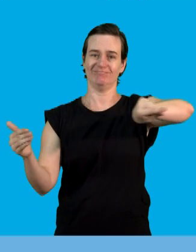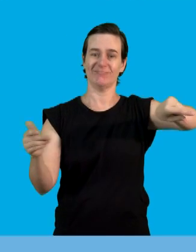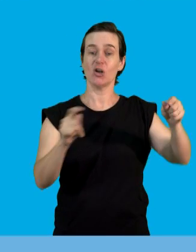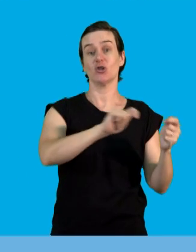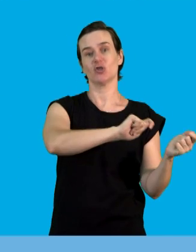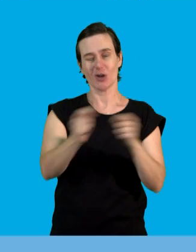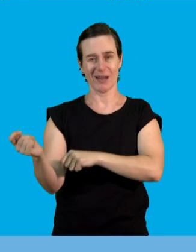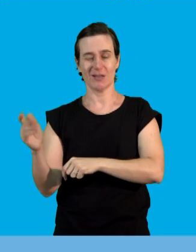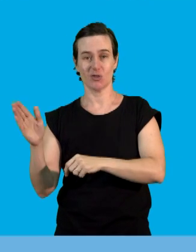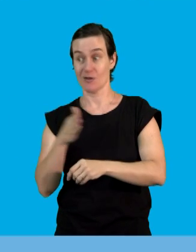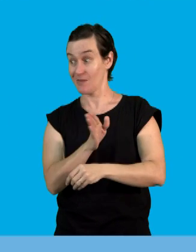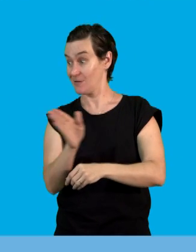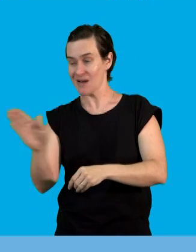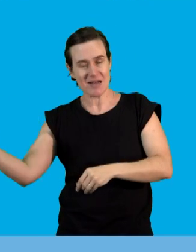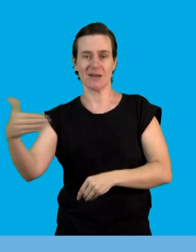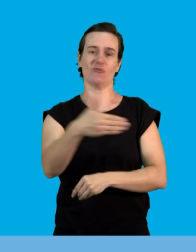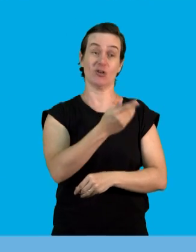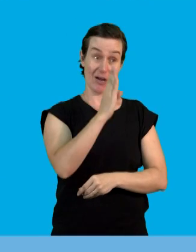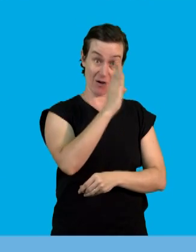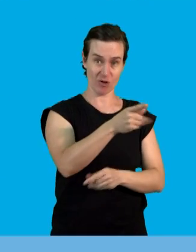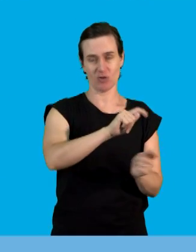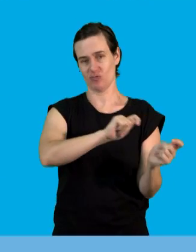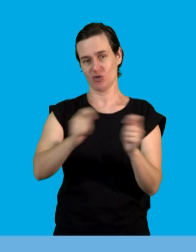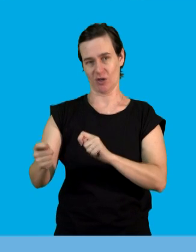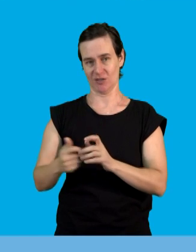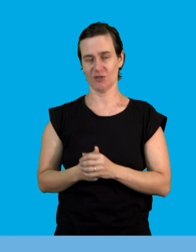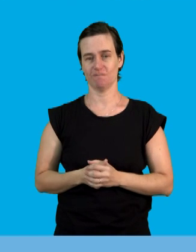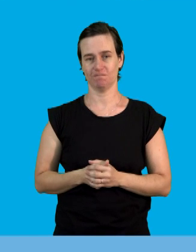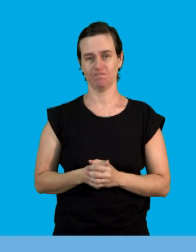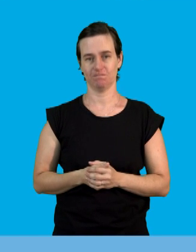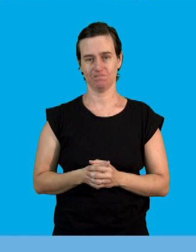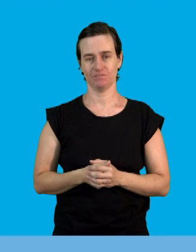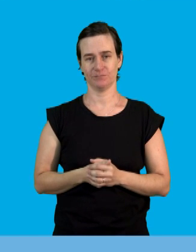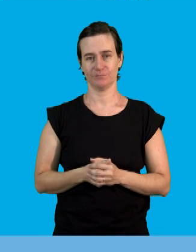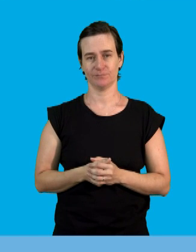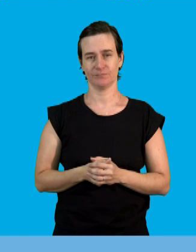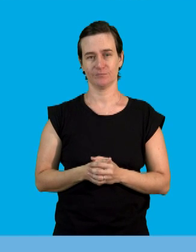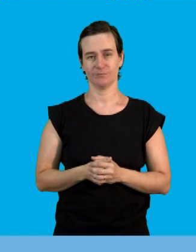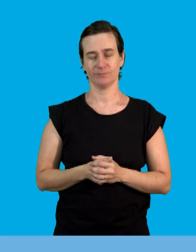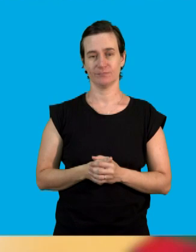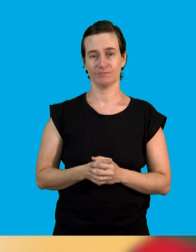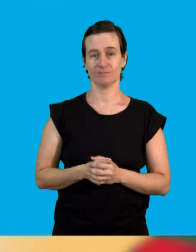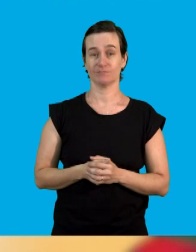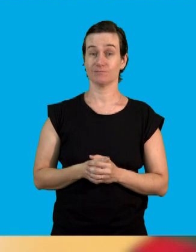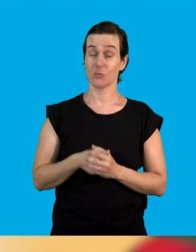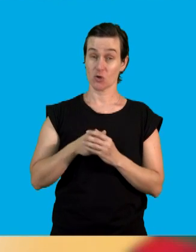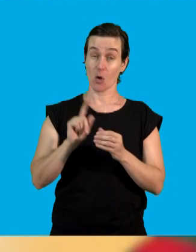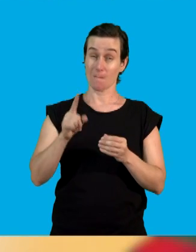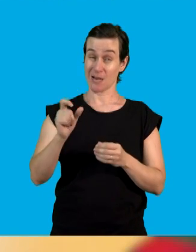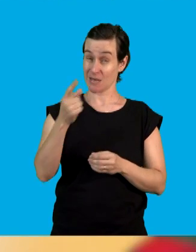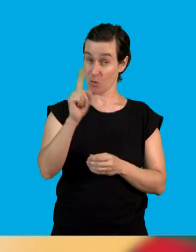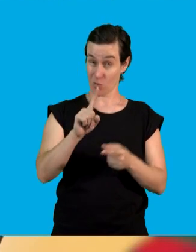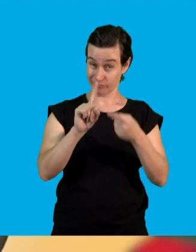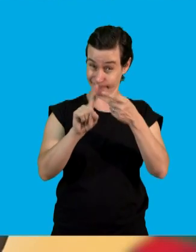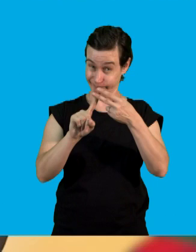force applied by the wall onto the tennis ball has changed the direction of the force, the direction of the object. So three things need to